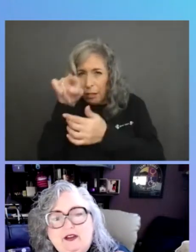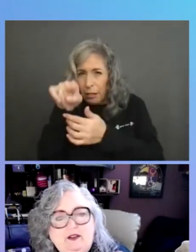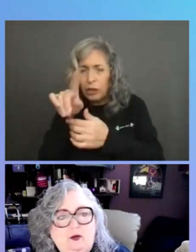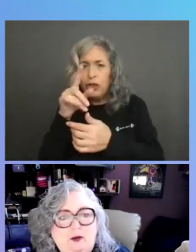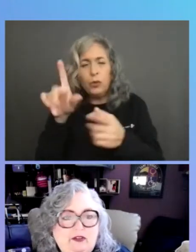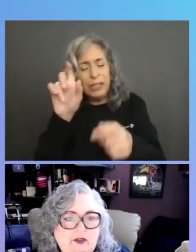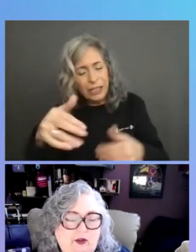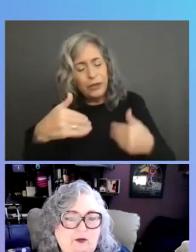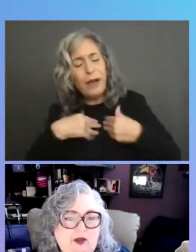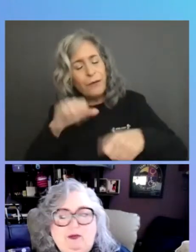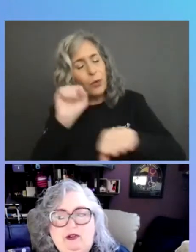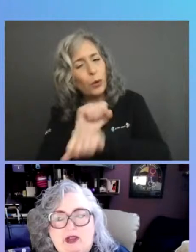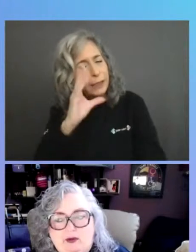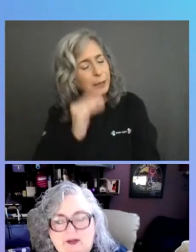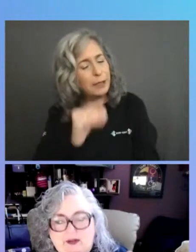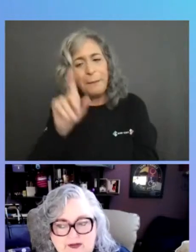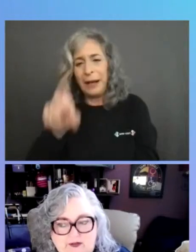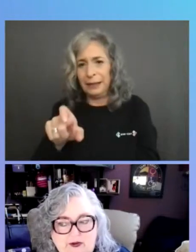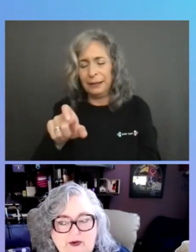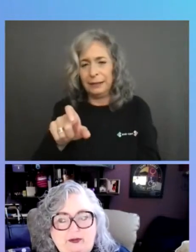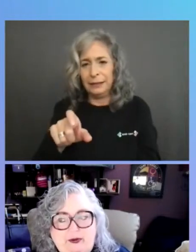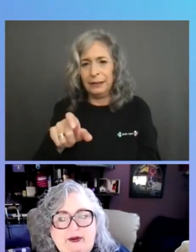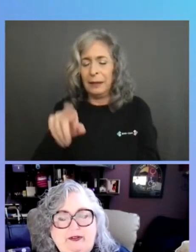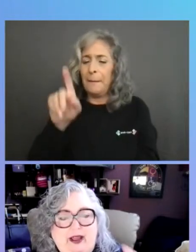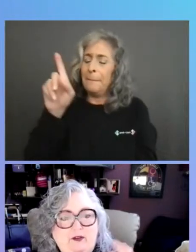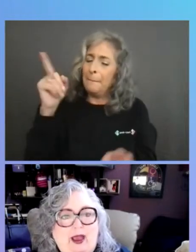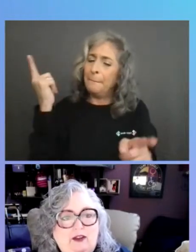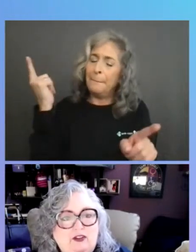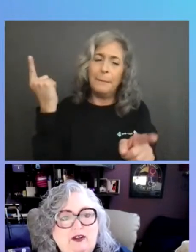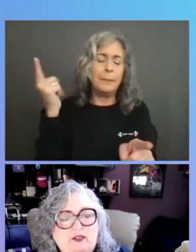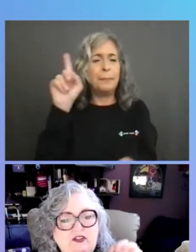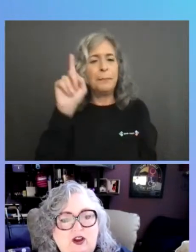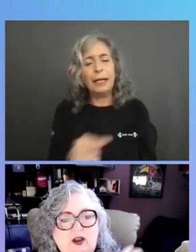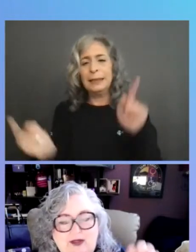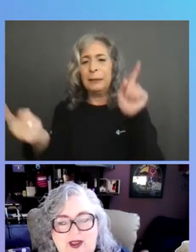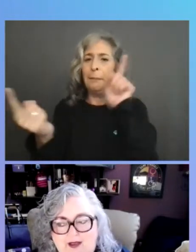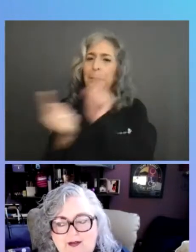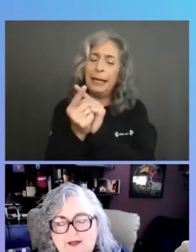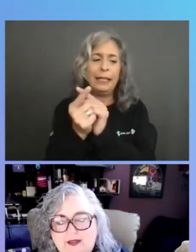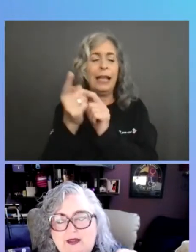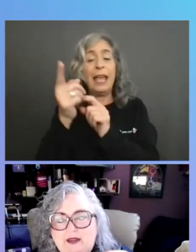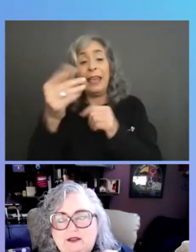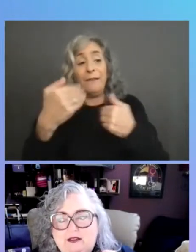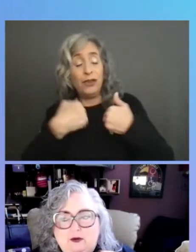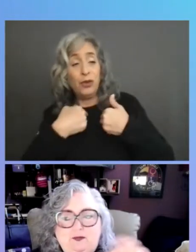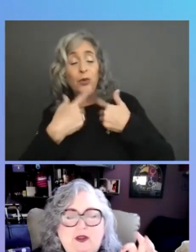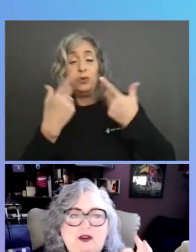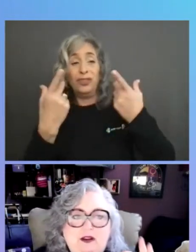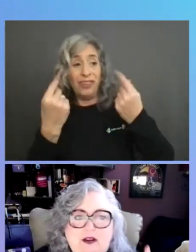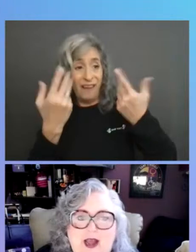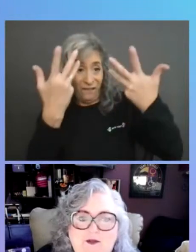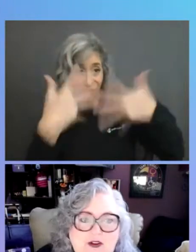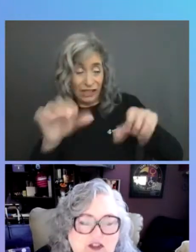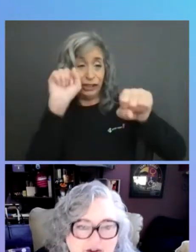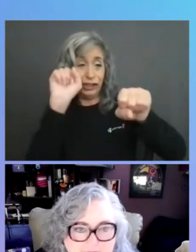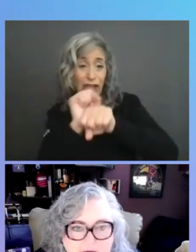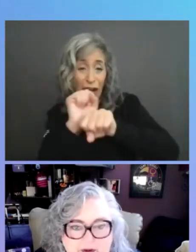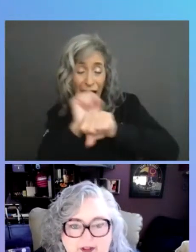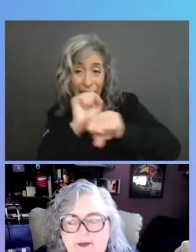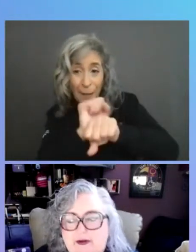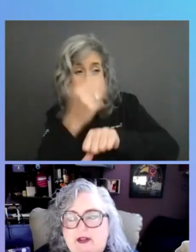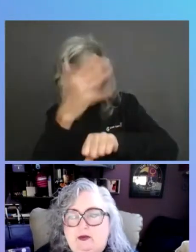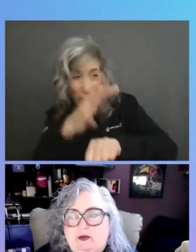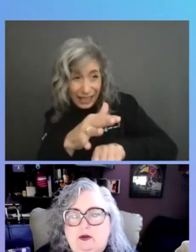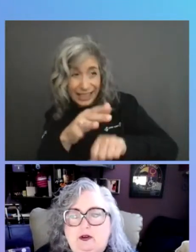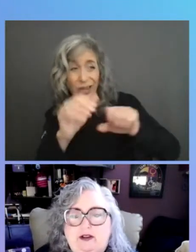experience. So you want to make sure that you've met the prerequisites listed for your experience. Have you actually done the job tasks? So having generic